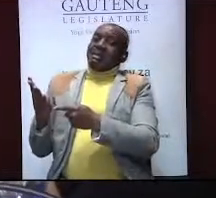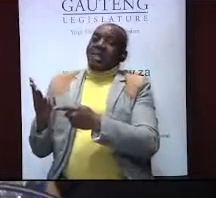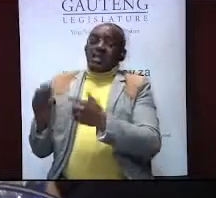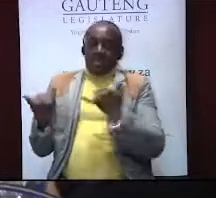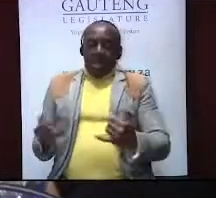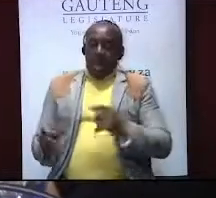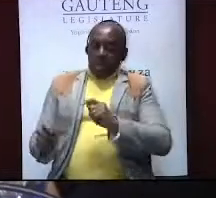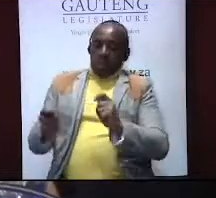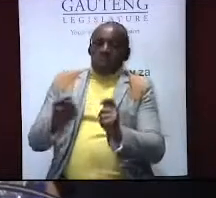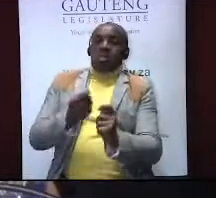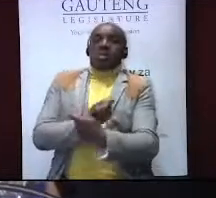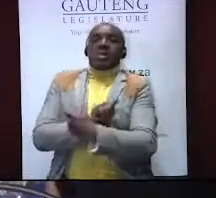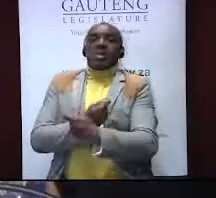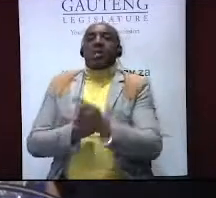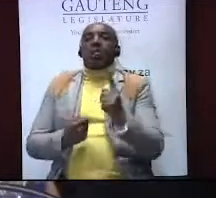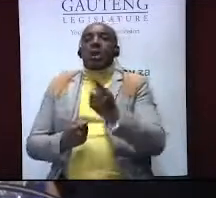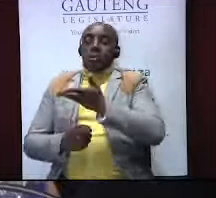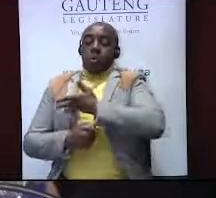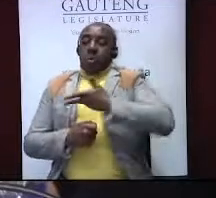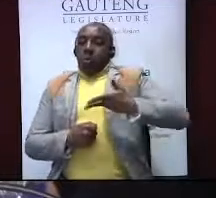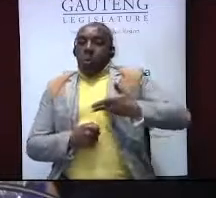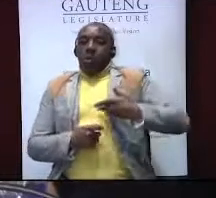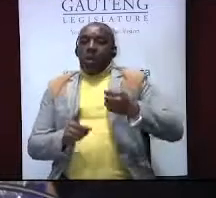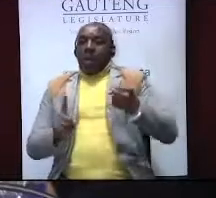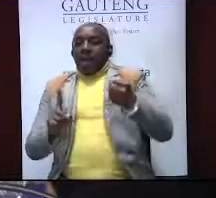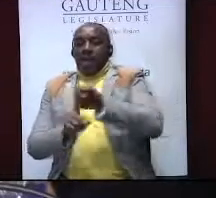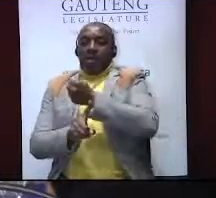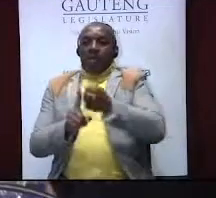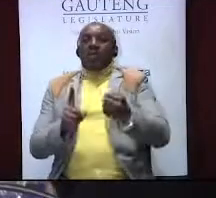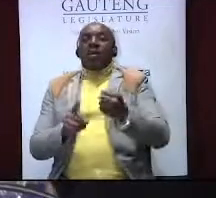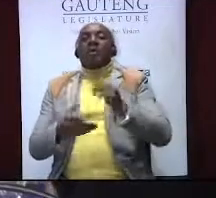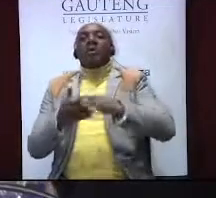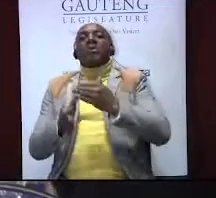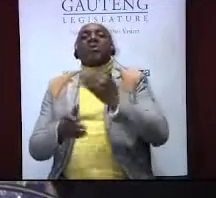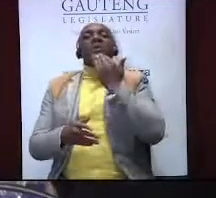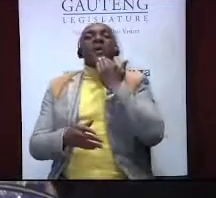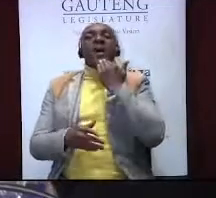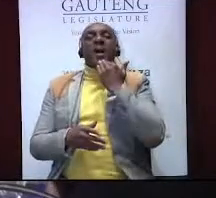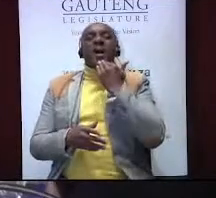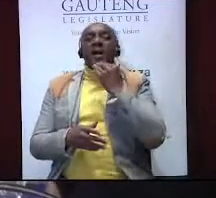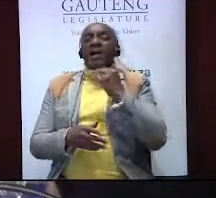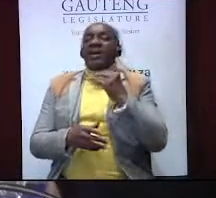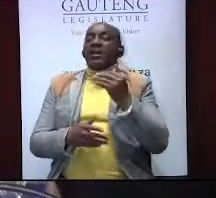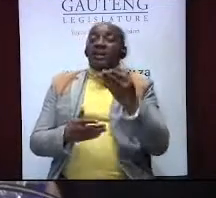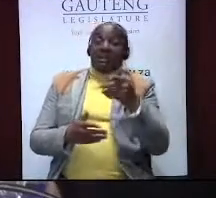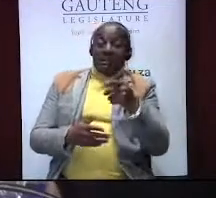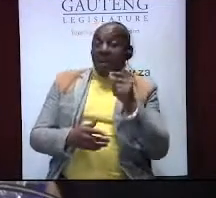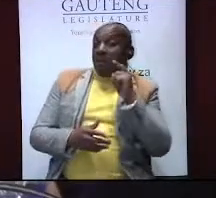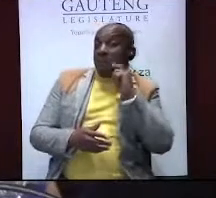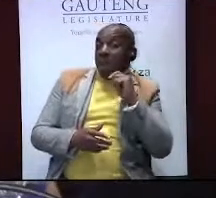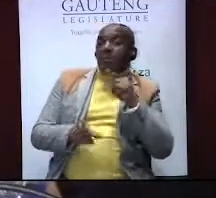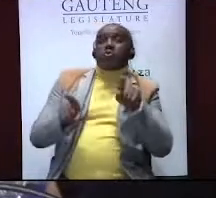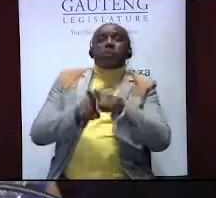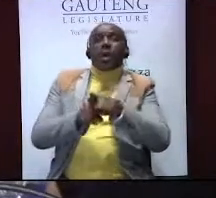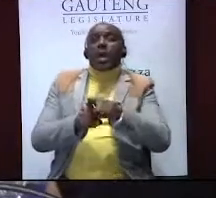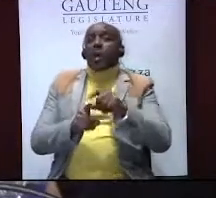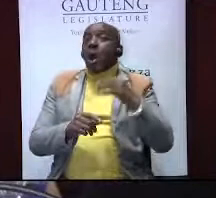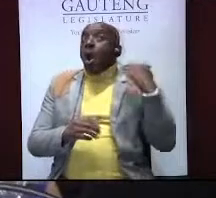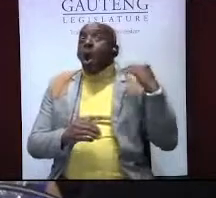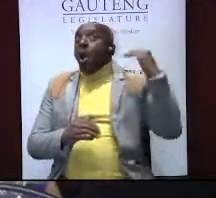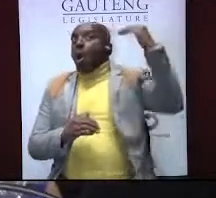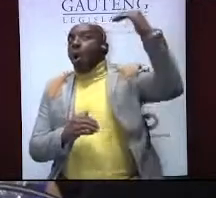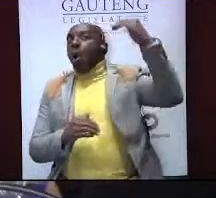The silly remarks by these silly young men, or even older men.